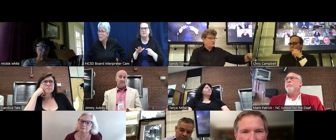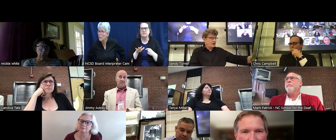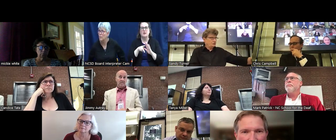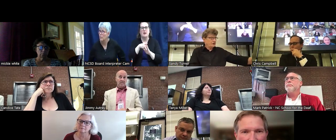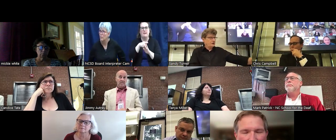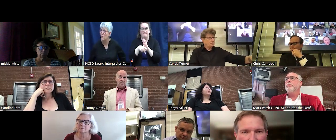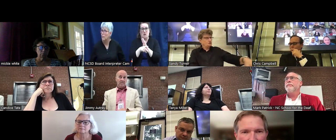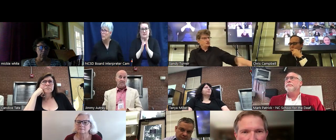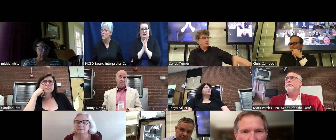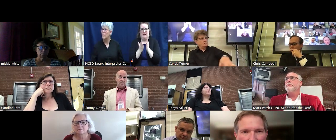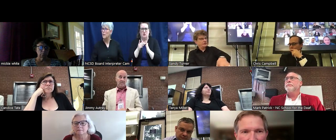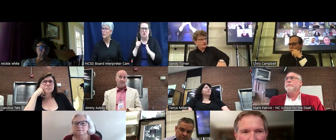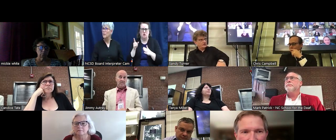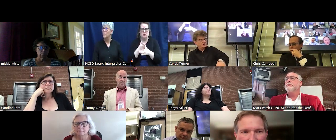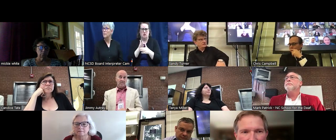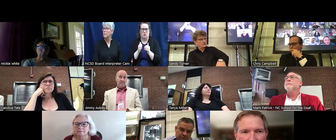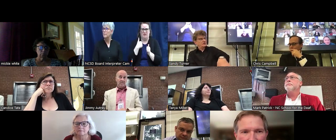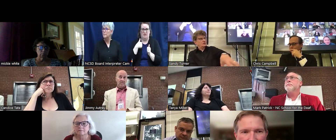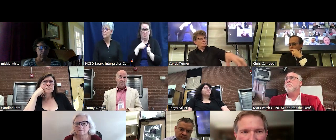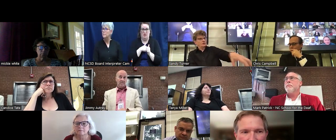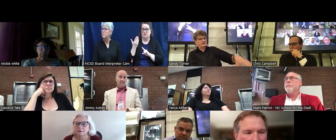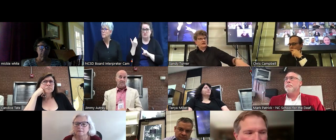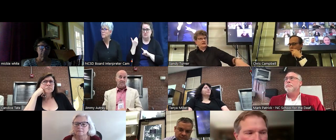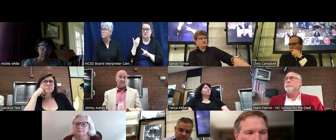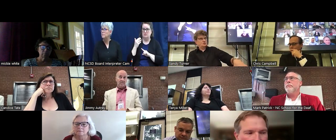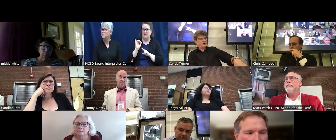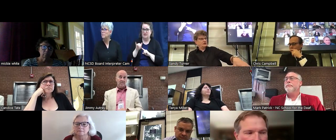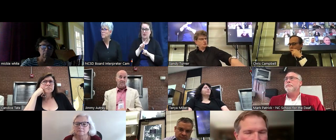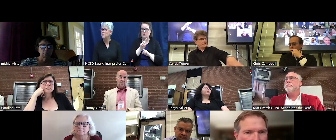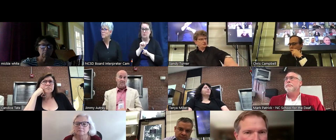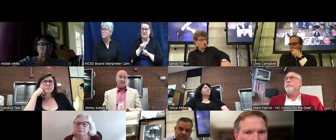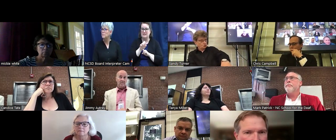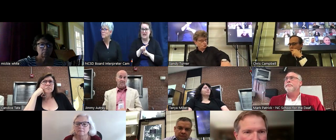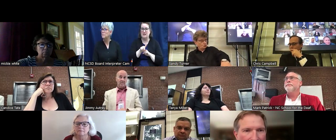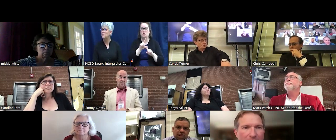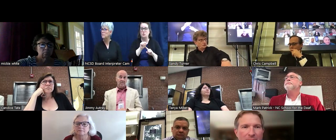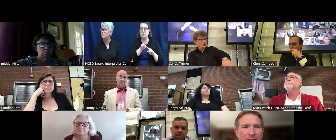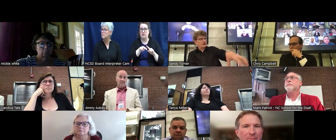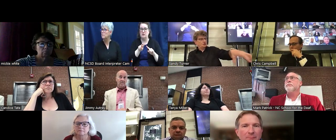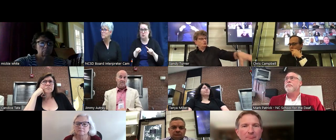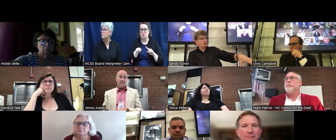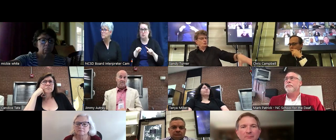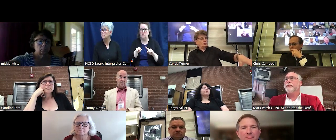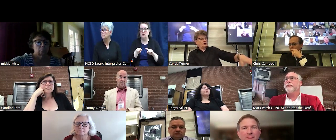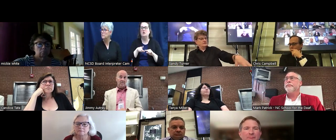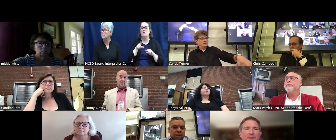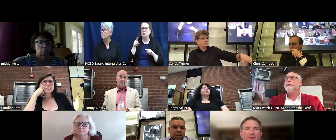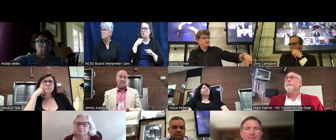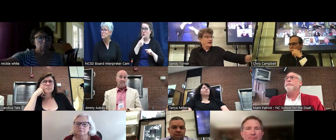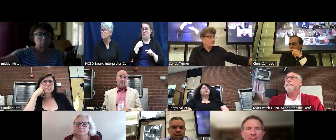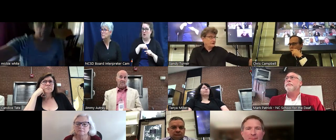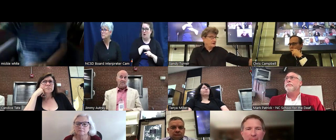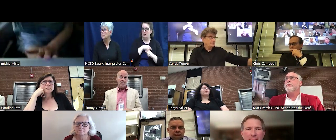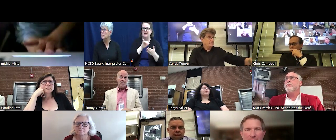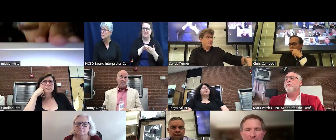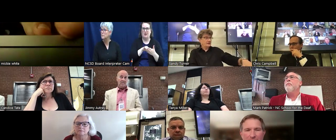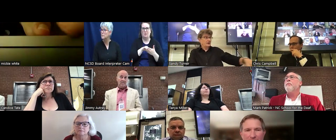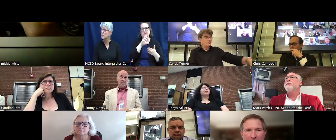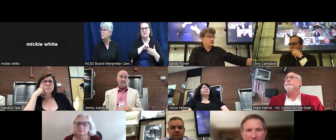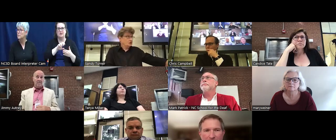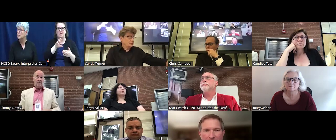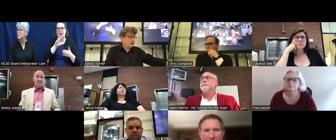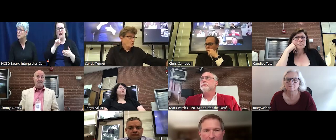policy manual that you shared with us was dated 2022, and you told us that it was outdated